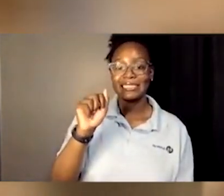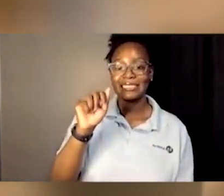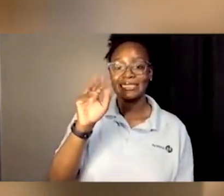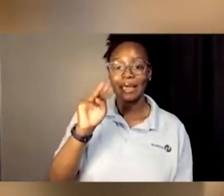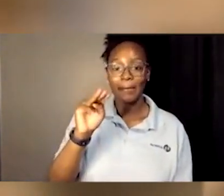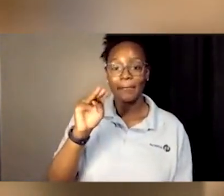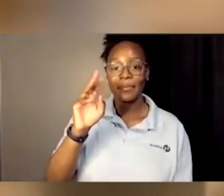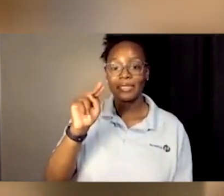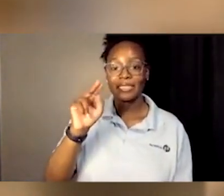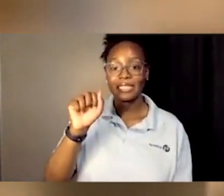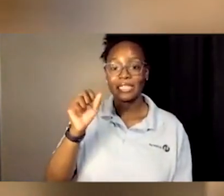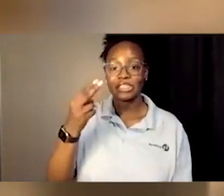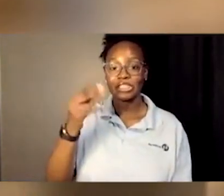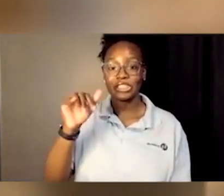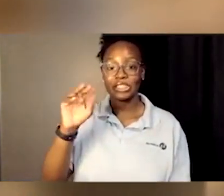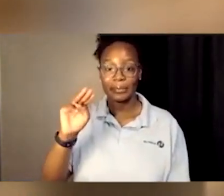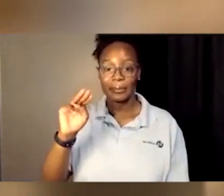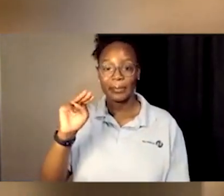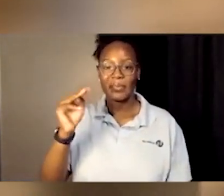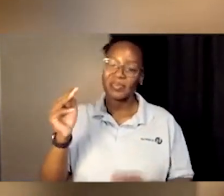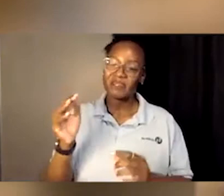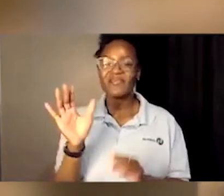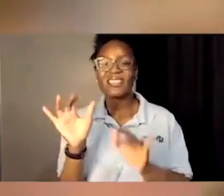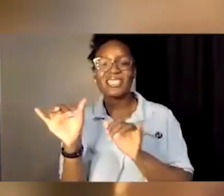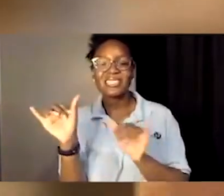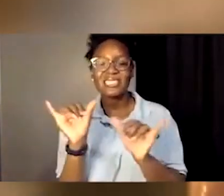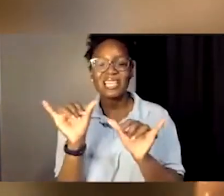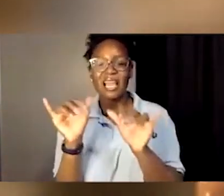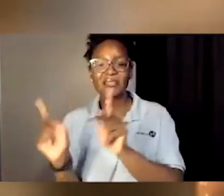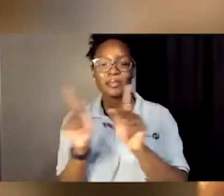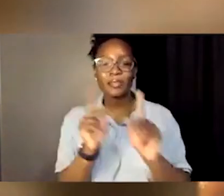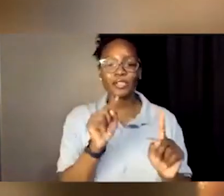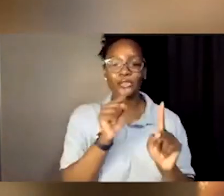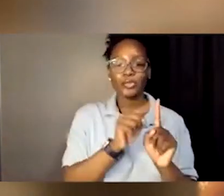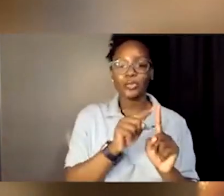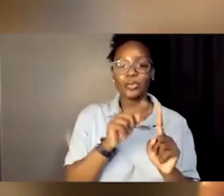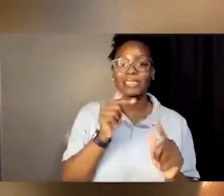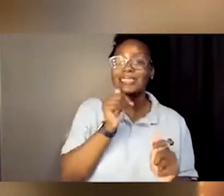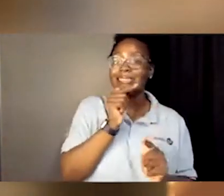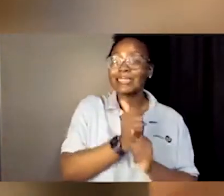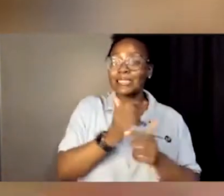of Salaam Shalom in that, I've been involved with it